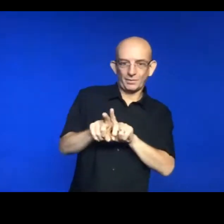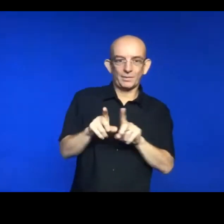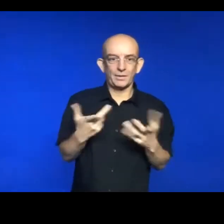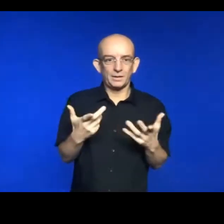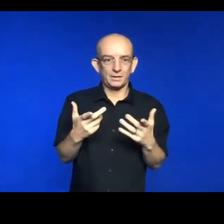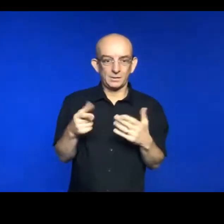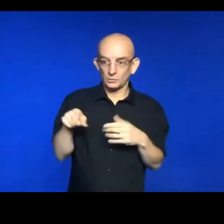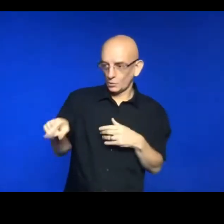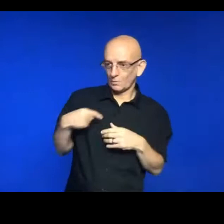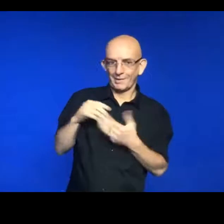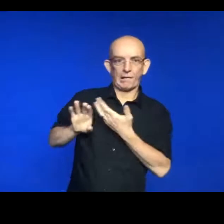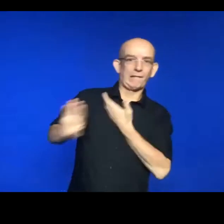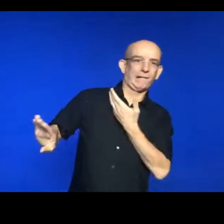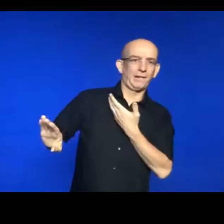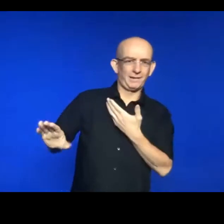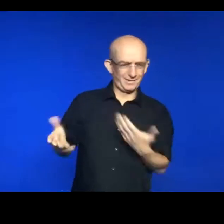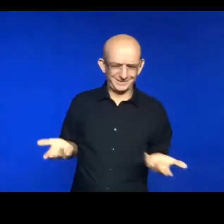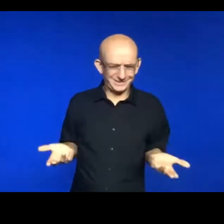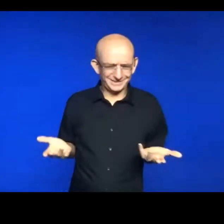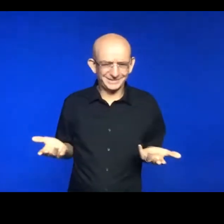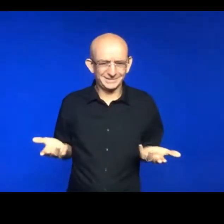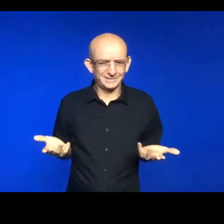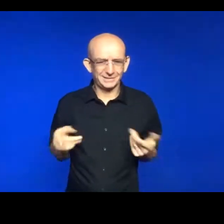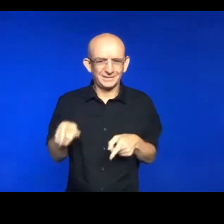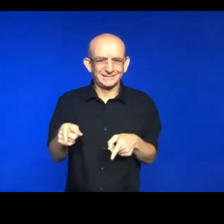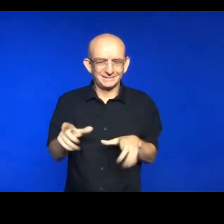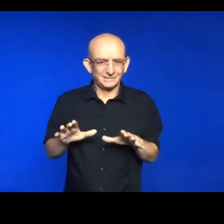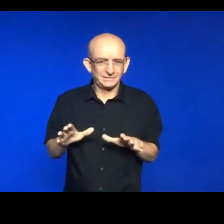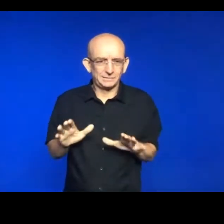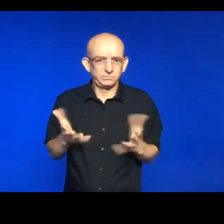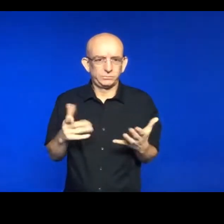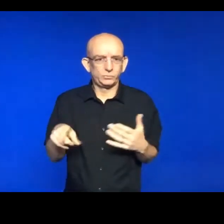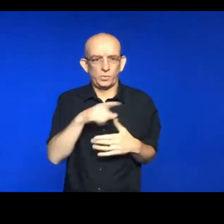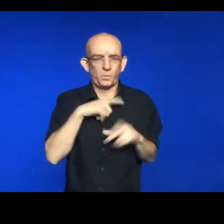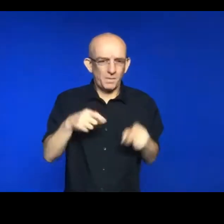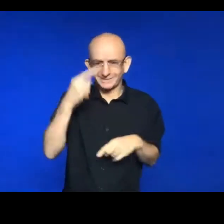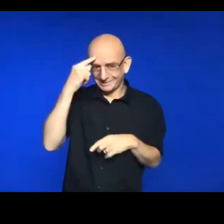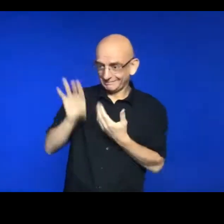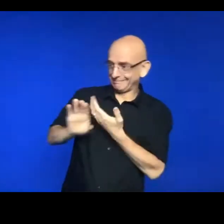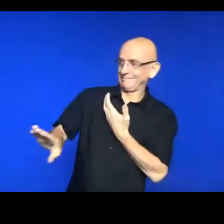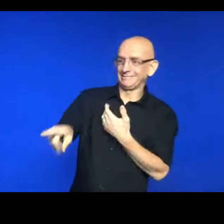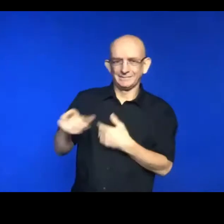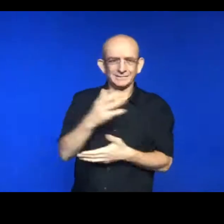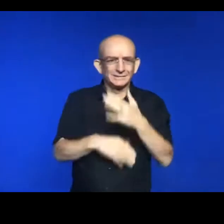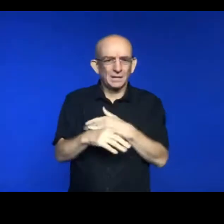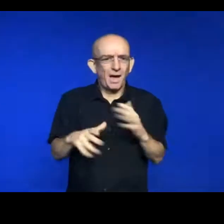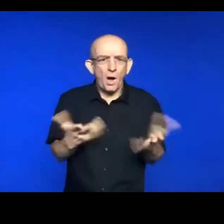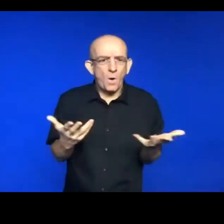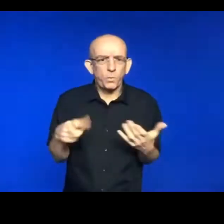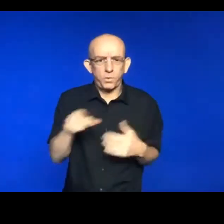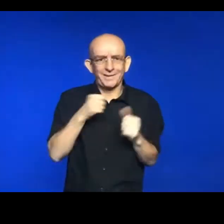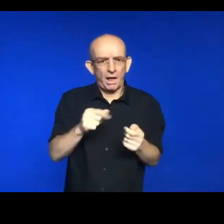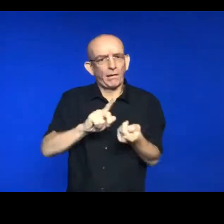sure that exceptions and accommodations are provided so that other safety measures can